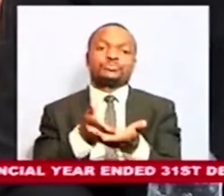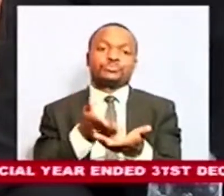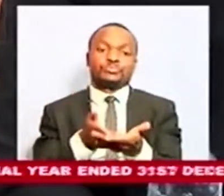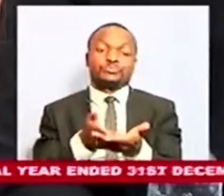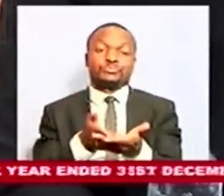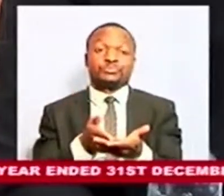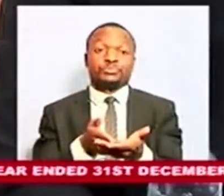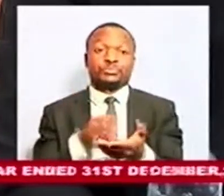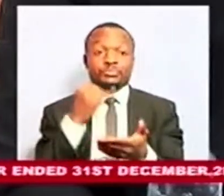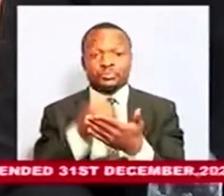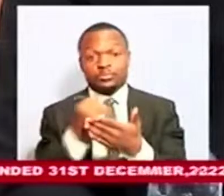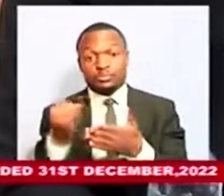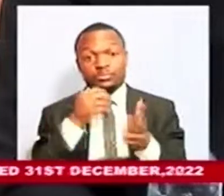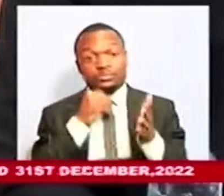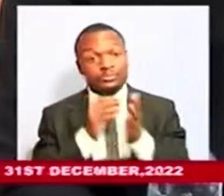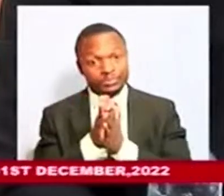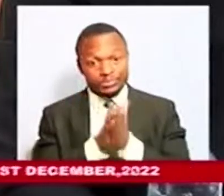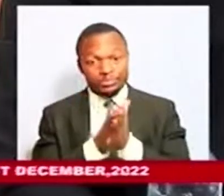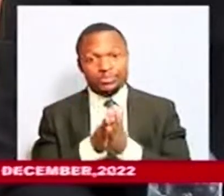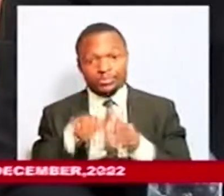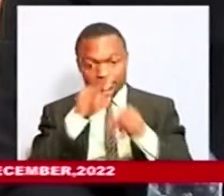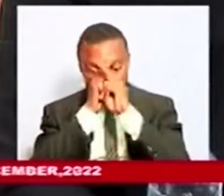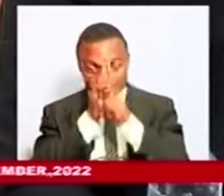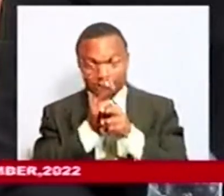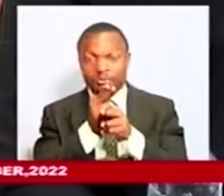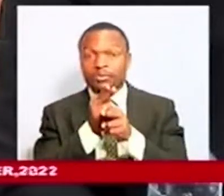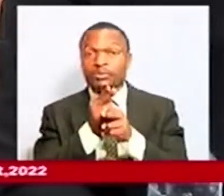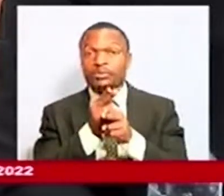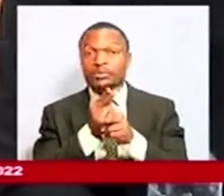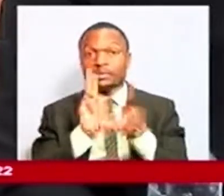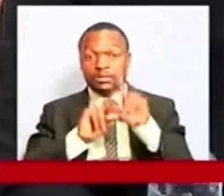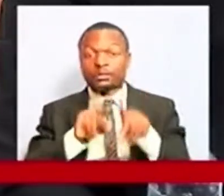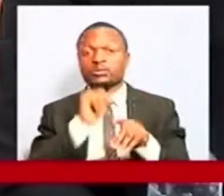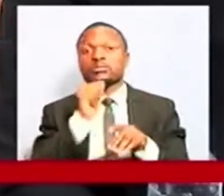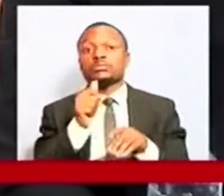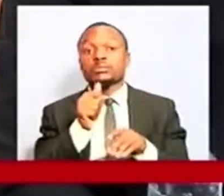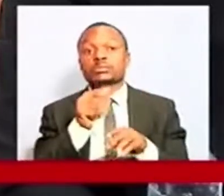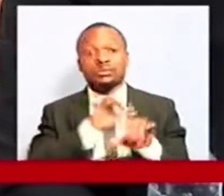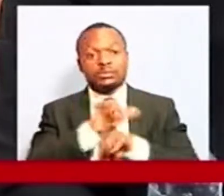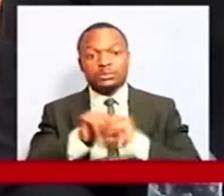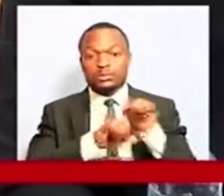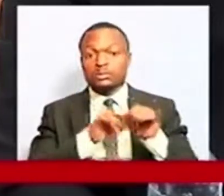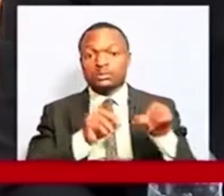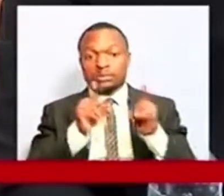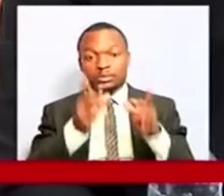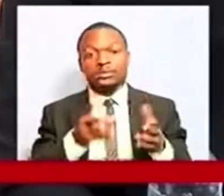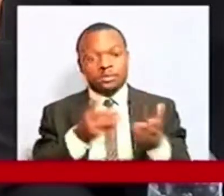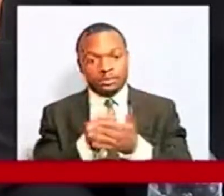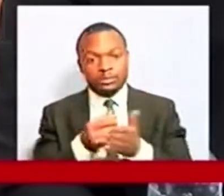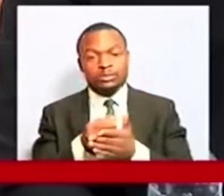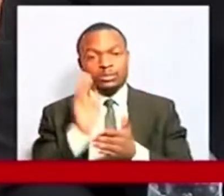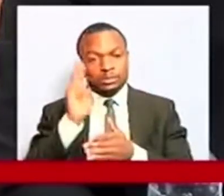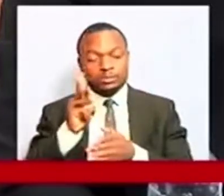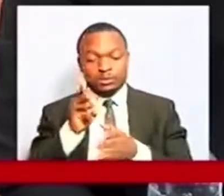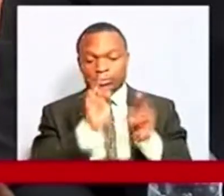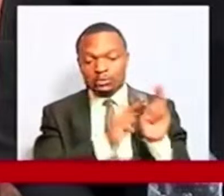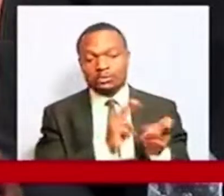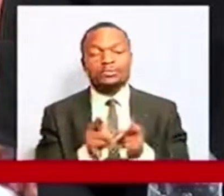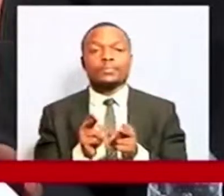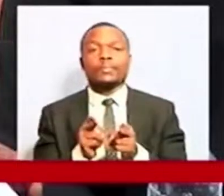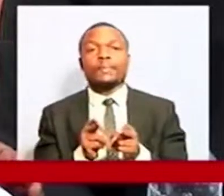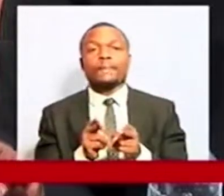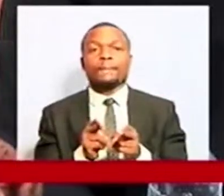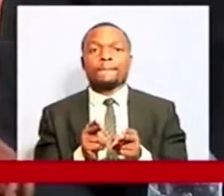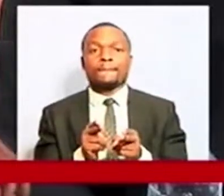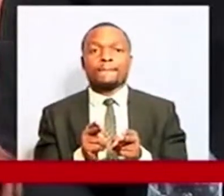for the issue of the interest, Honorable Chair, not to mislead the committee, I think the Director of Finance would be in a better position to